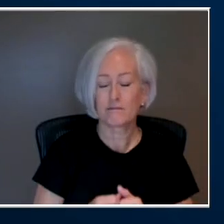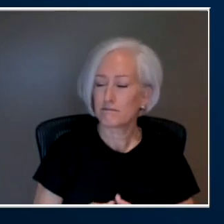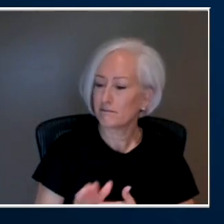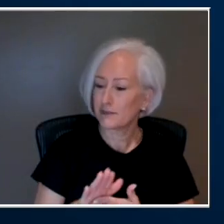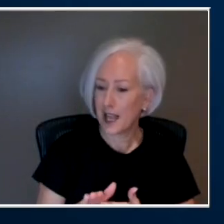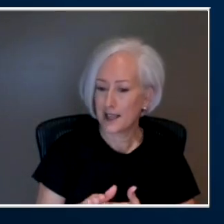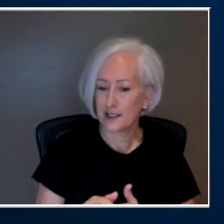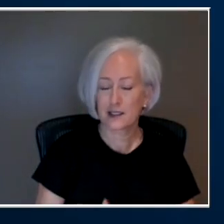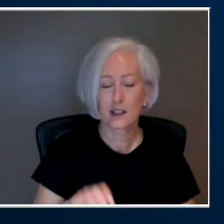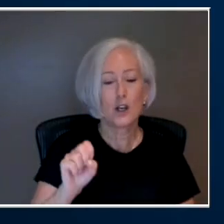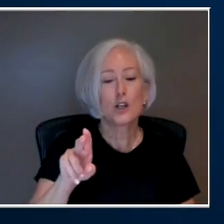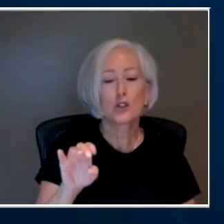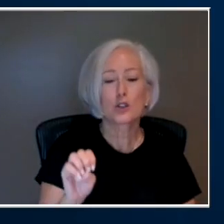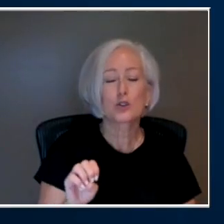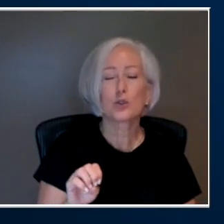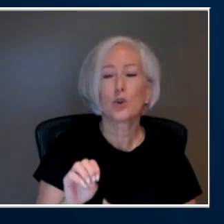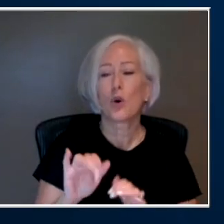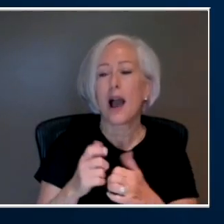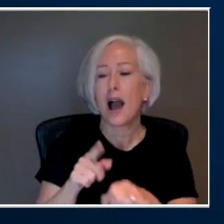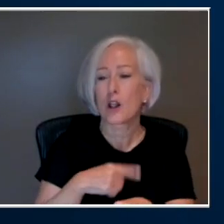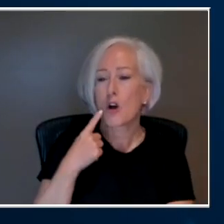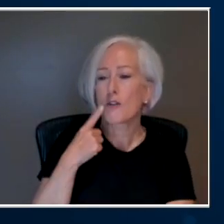Sue, on your side, how long did it take?